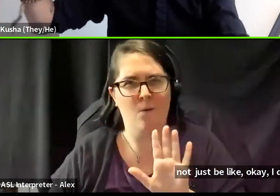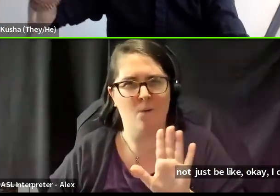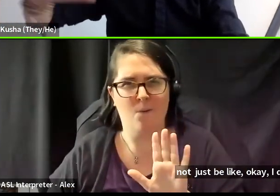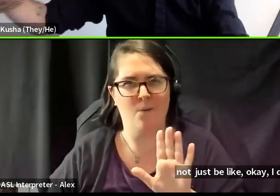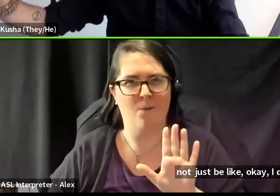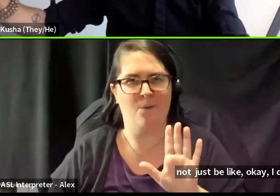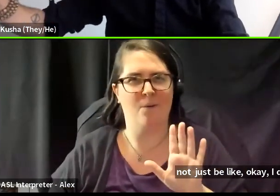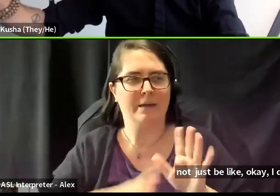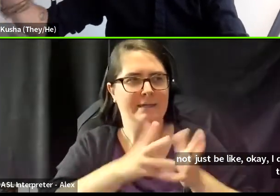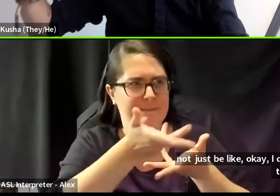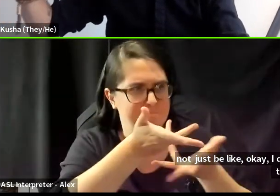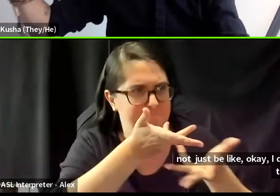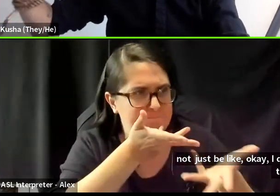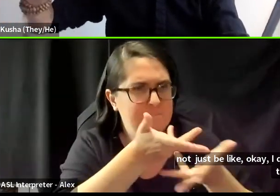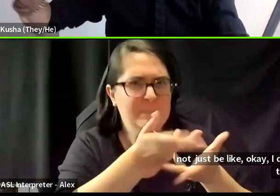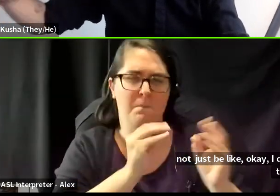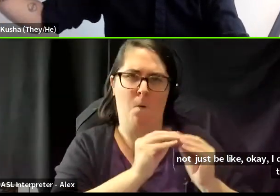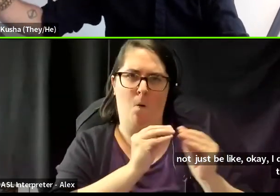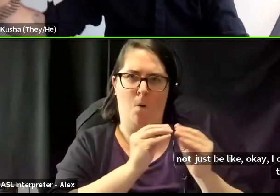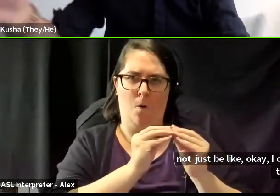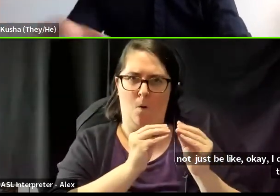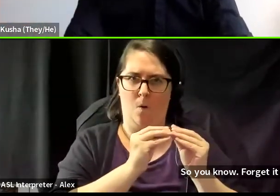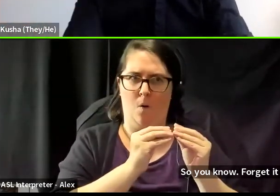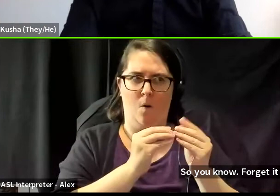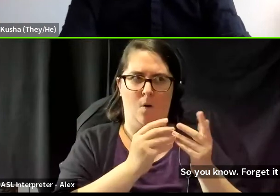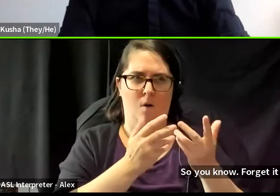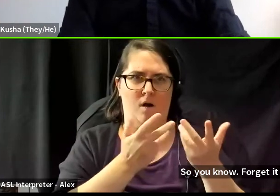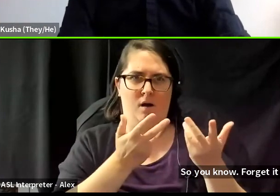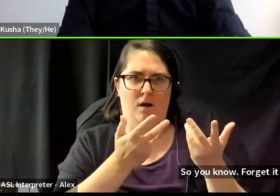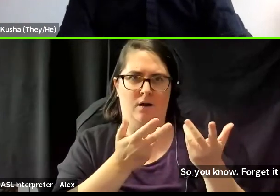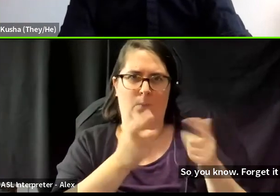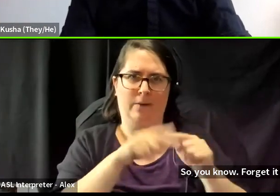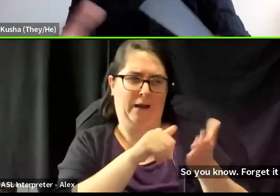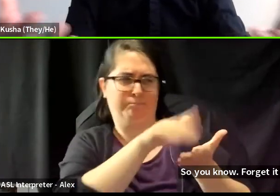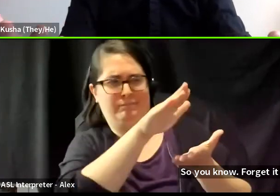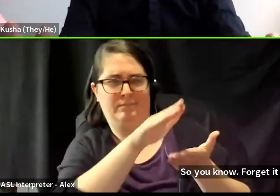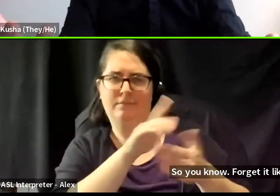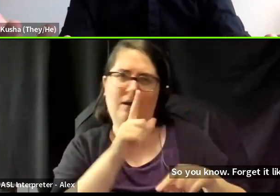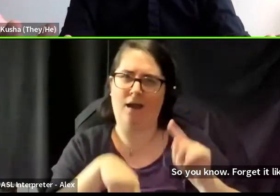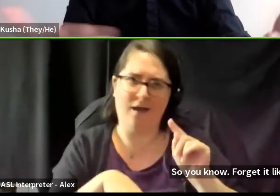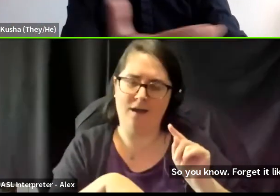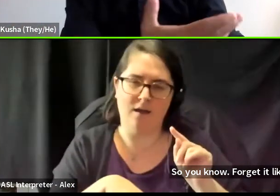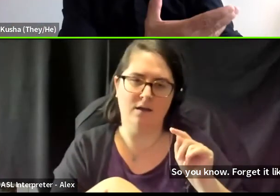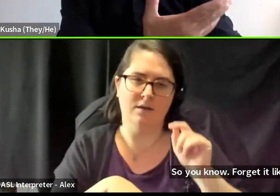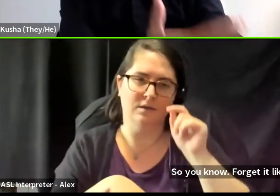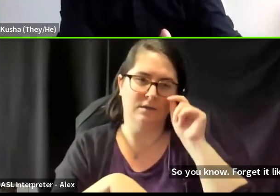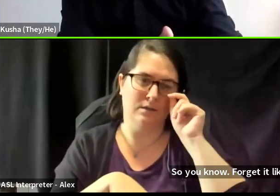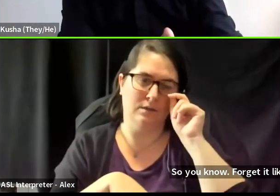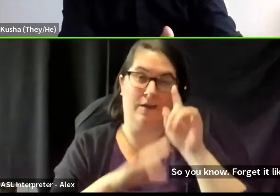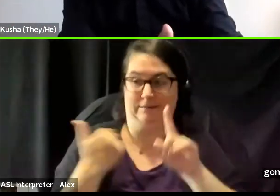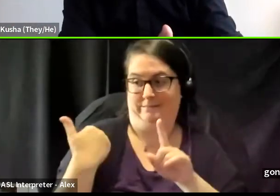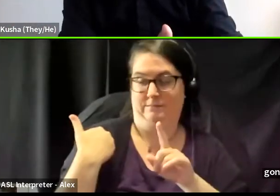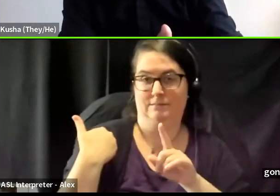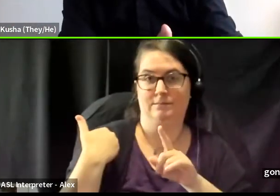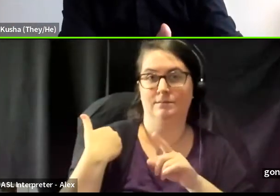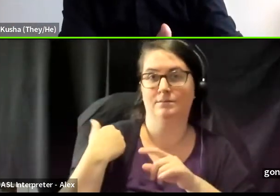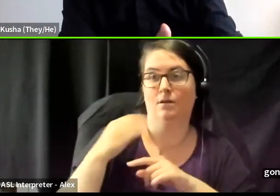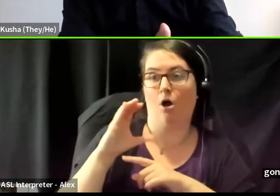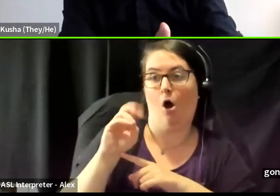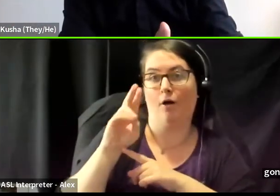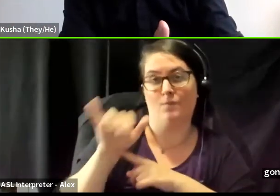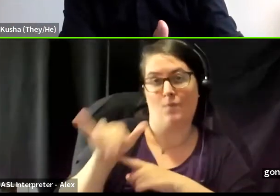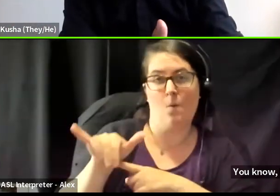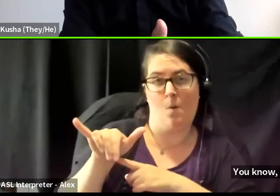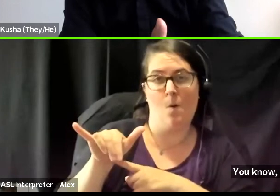this person, it's gone now. Like during the convoy, for